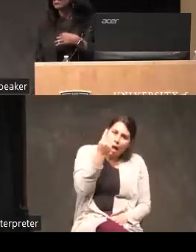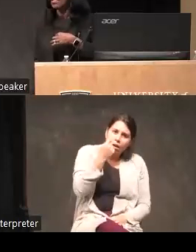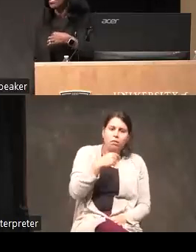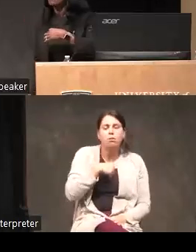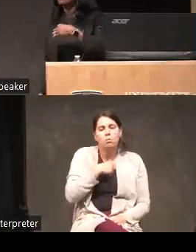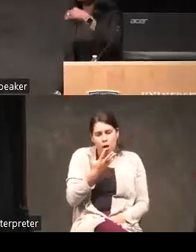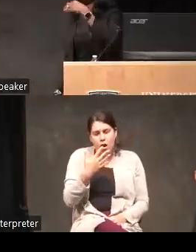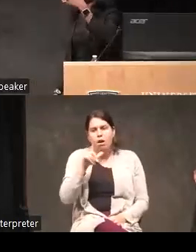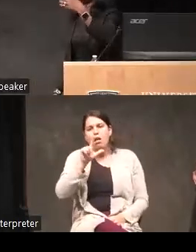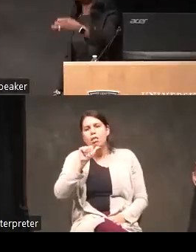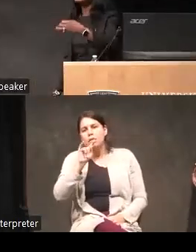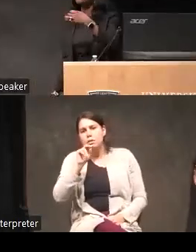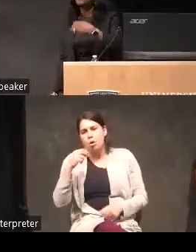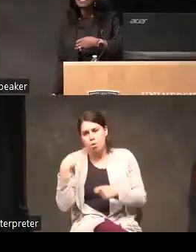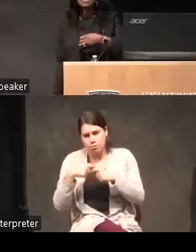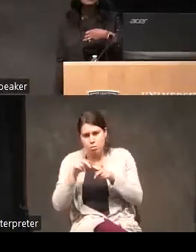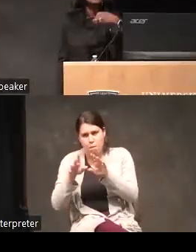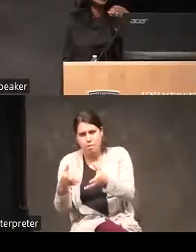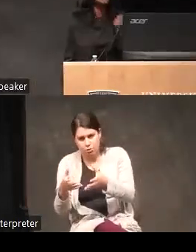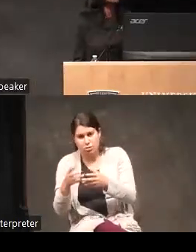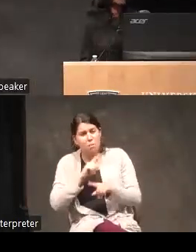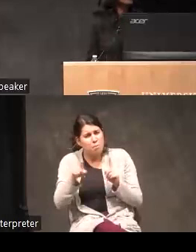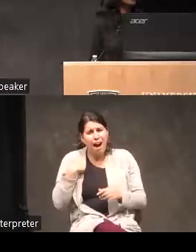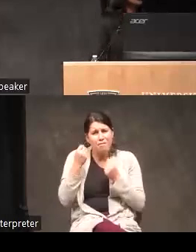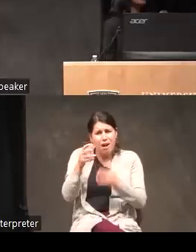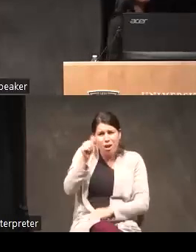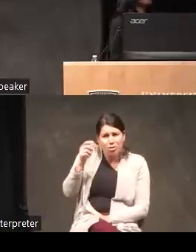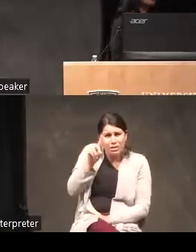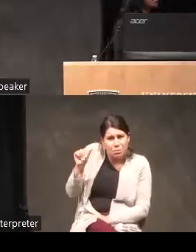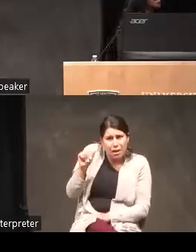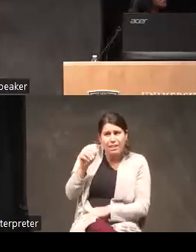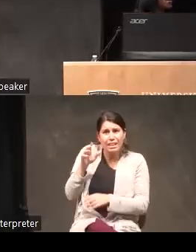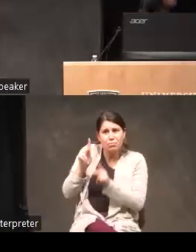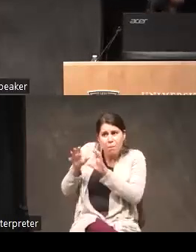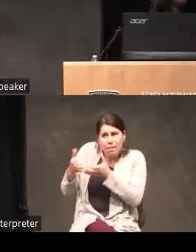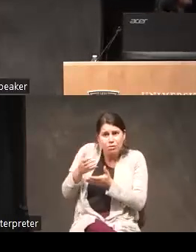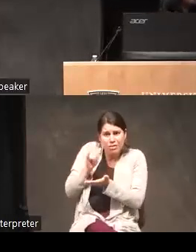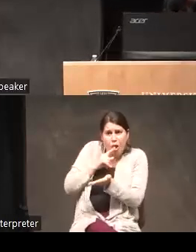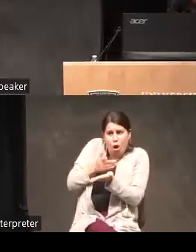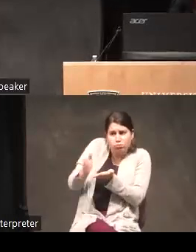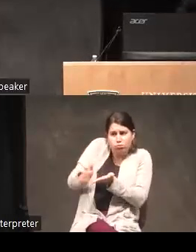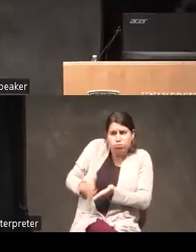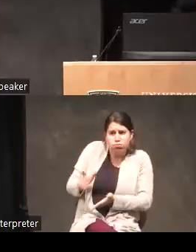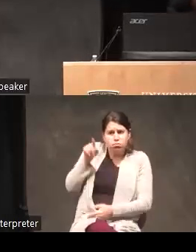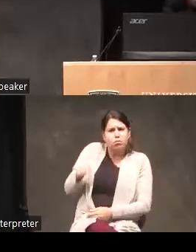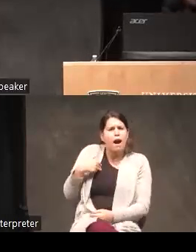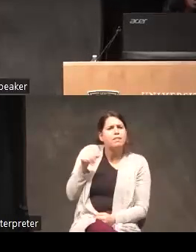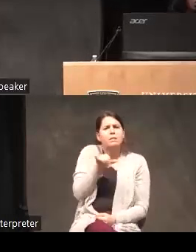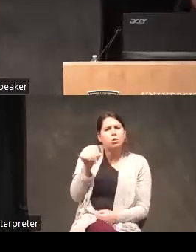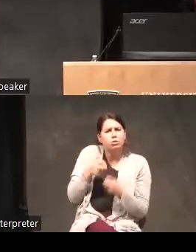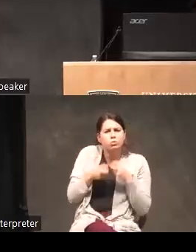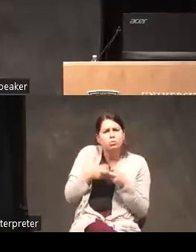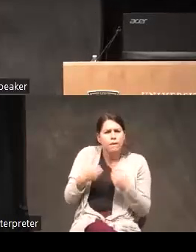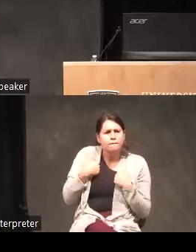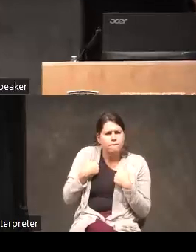populations, but there are disabilities and other populations I'm not speaking about, but that have similar